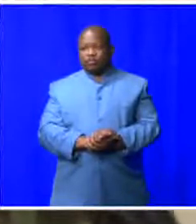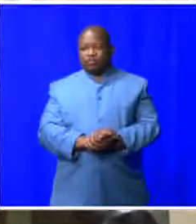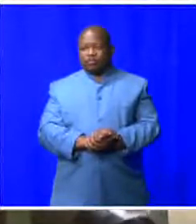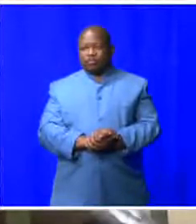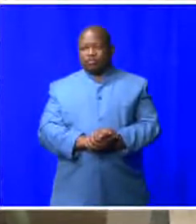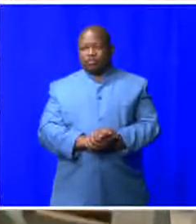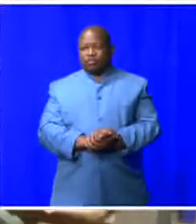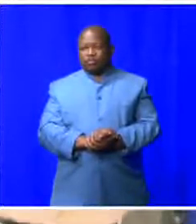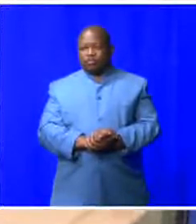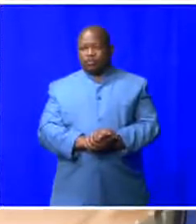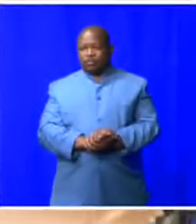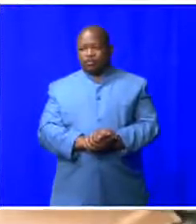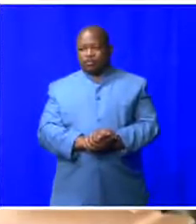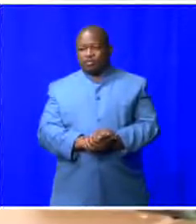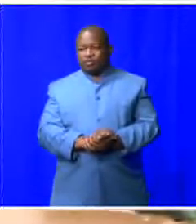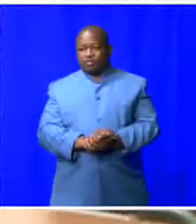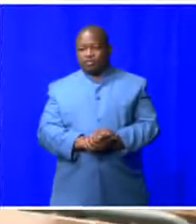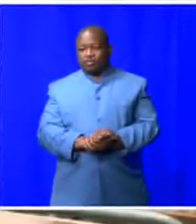Ngamphalala David